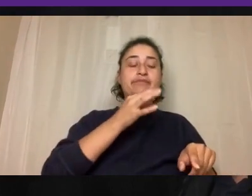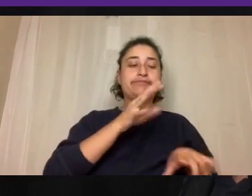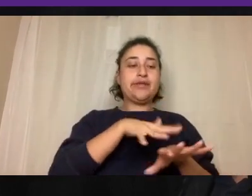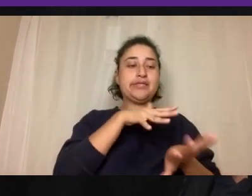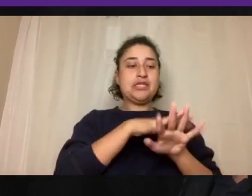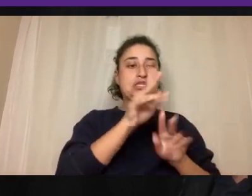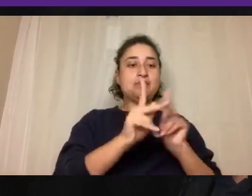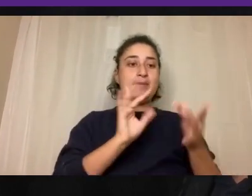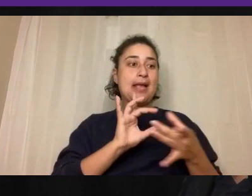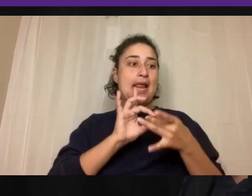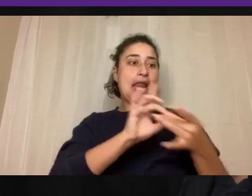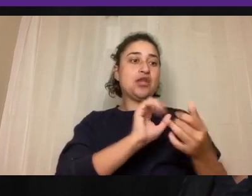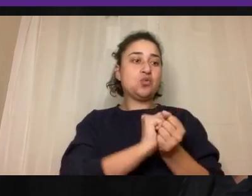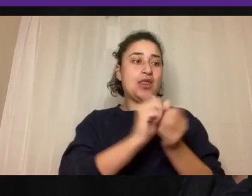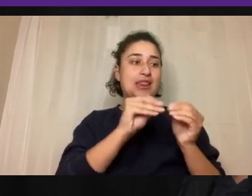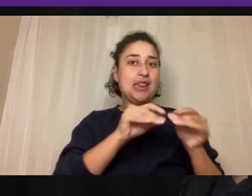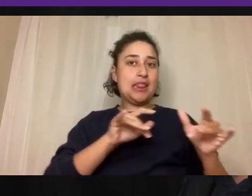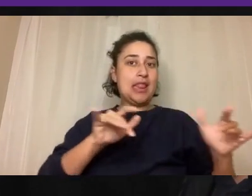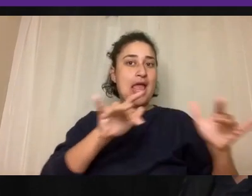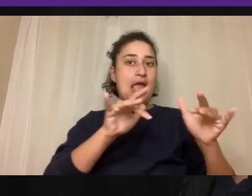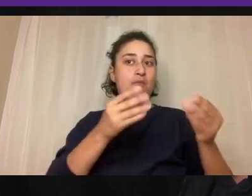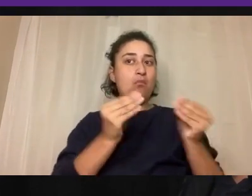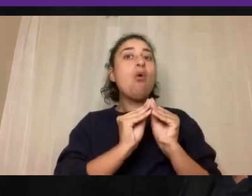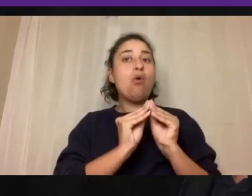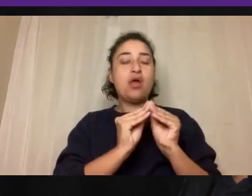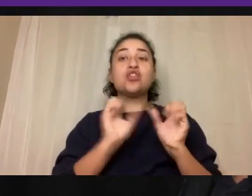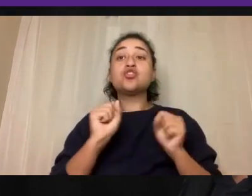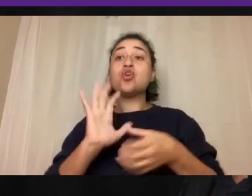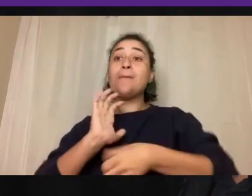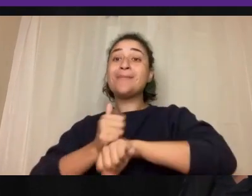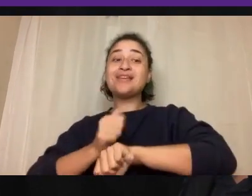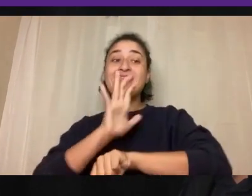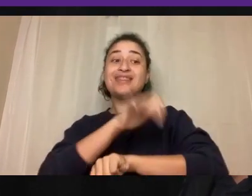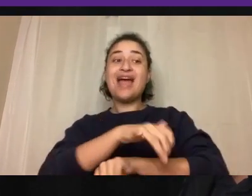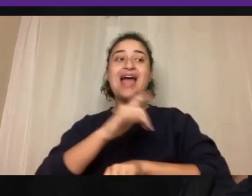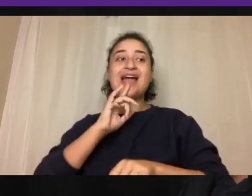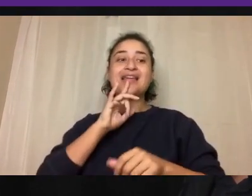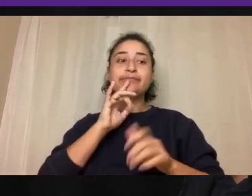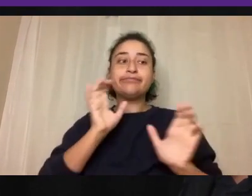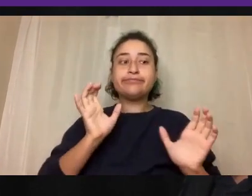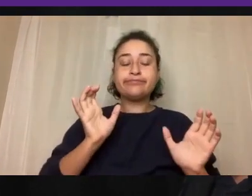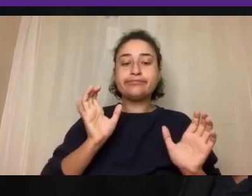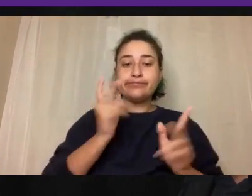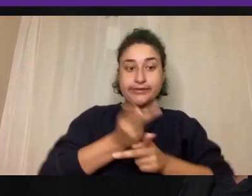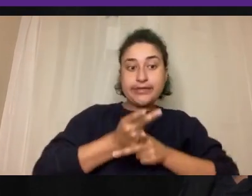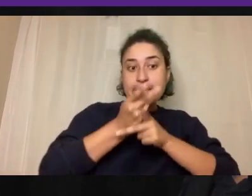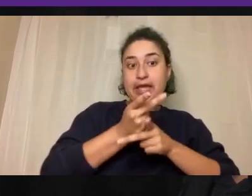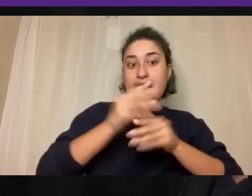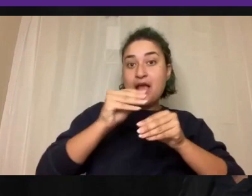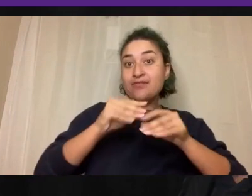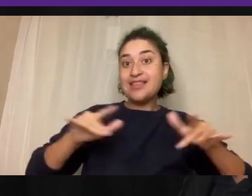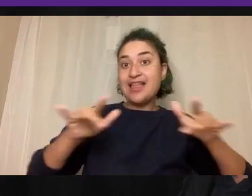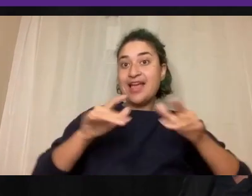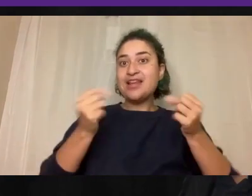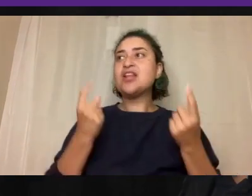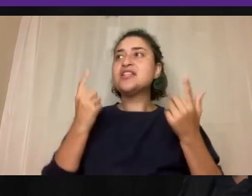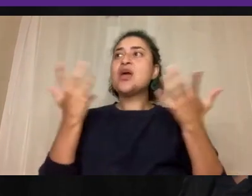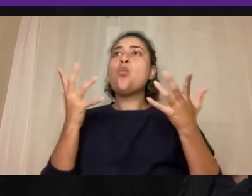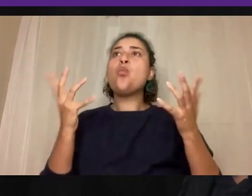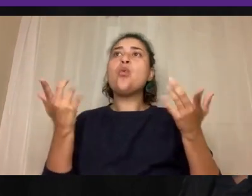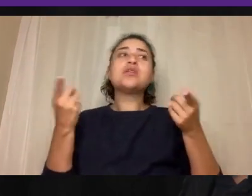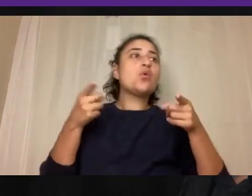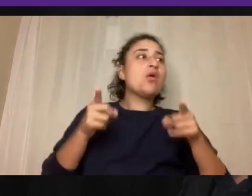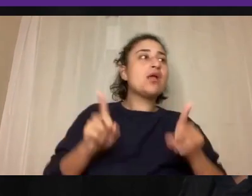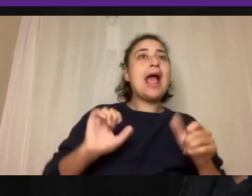And so building that and restoring the land to understand what's going on, how people are connecting to the land,